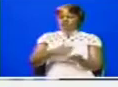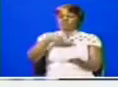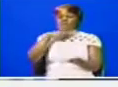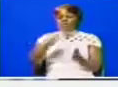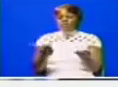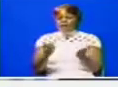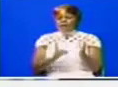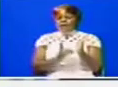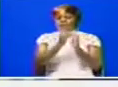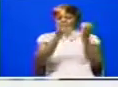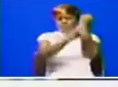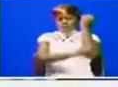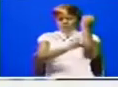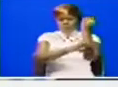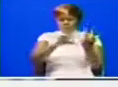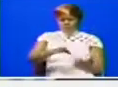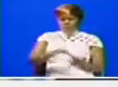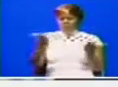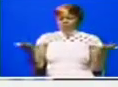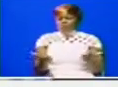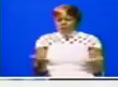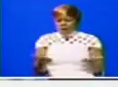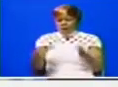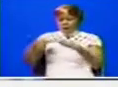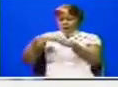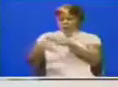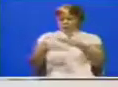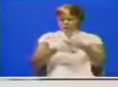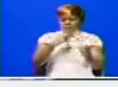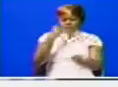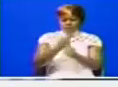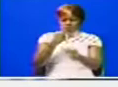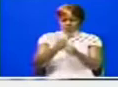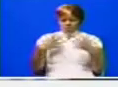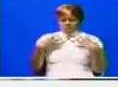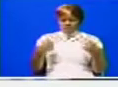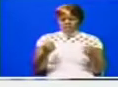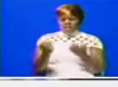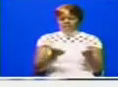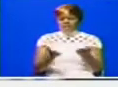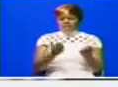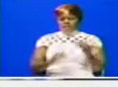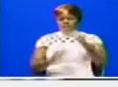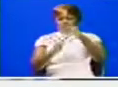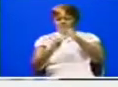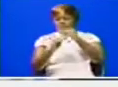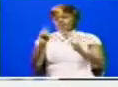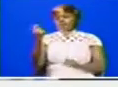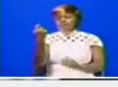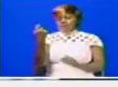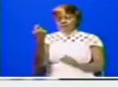in developing countries, especially in regions where access to functional health facilities is limited. In